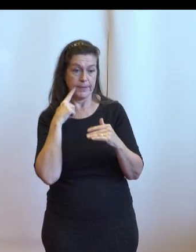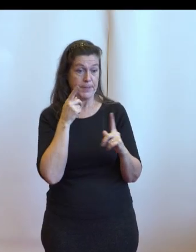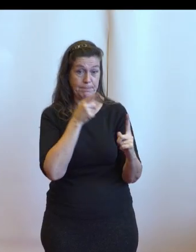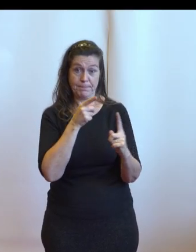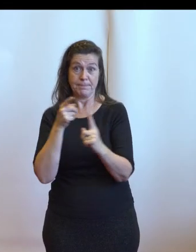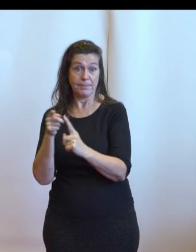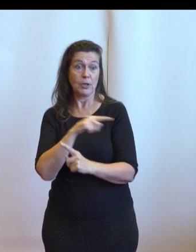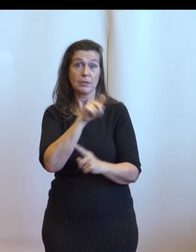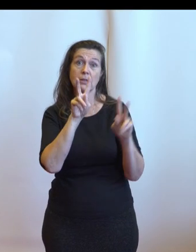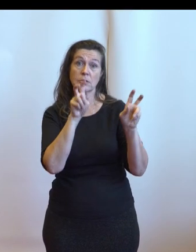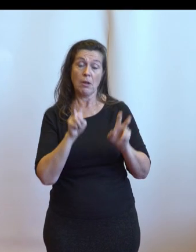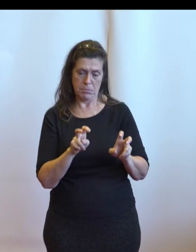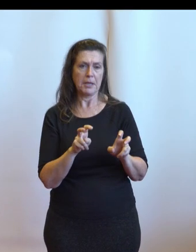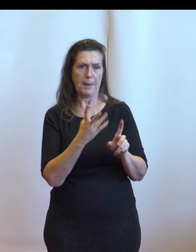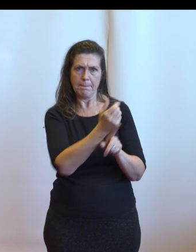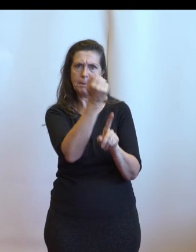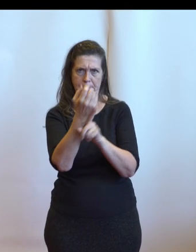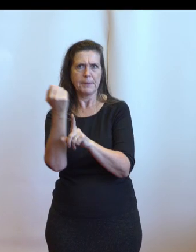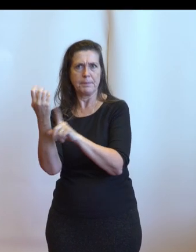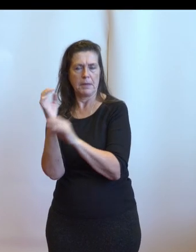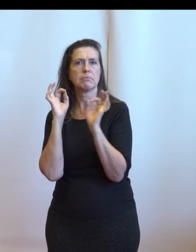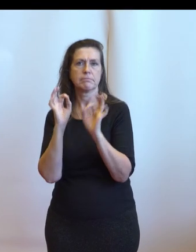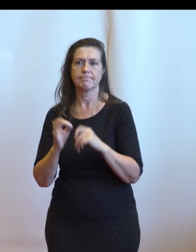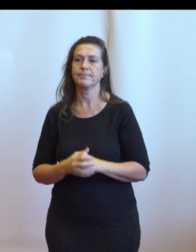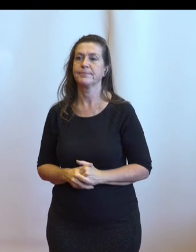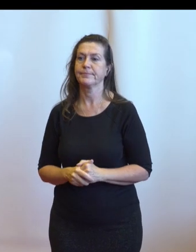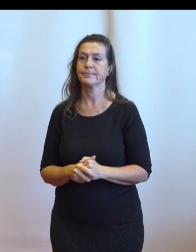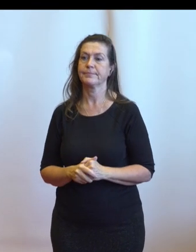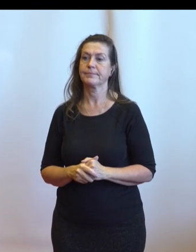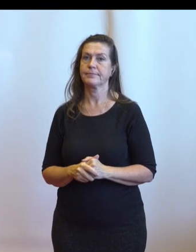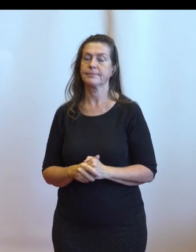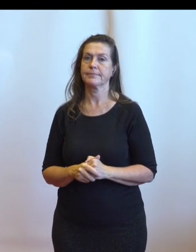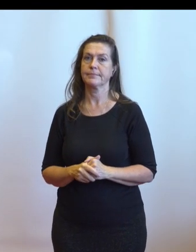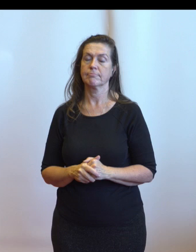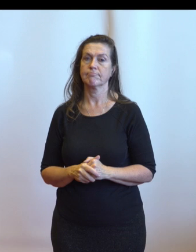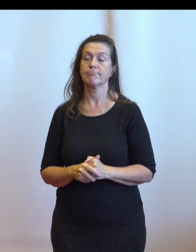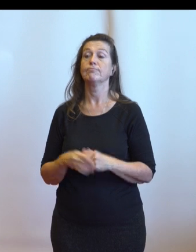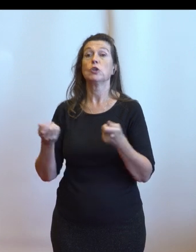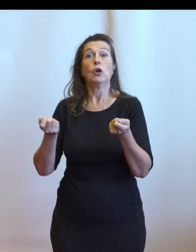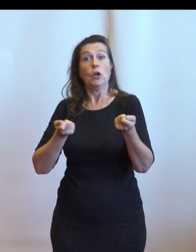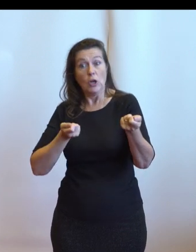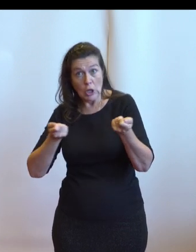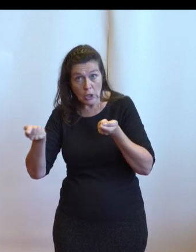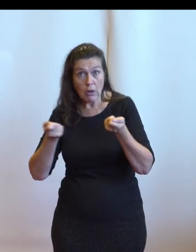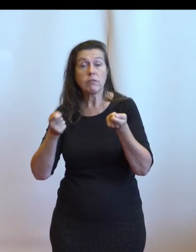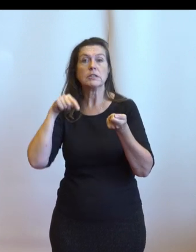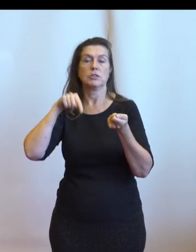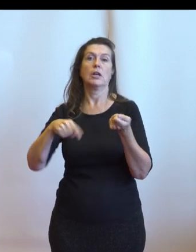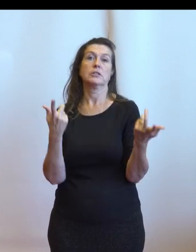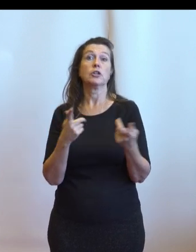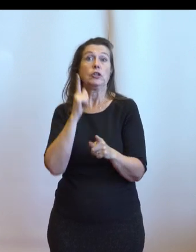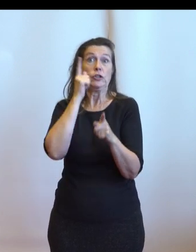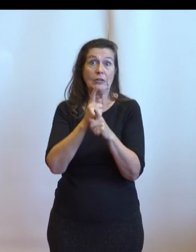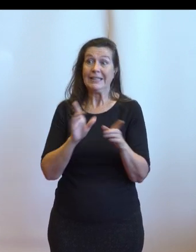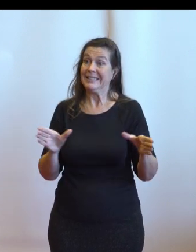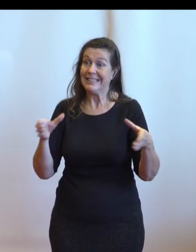Moving to the next slide, please. So we talked about the governance, so having the right leaders aligned and ensuring the right teams are